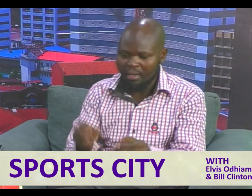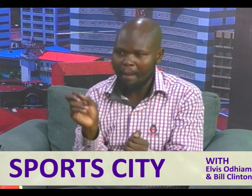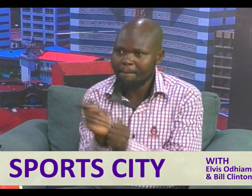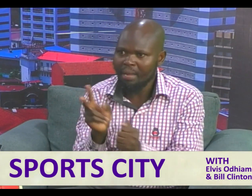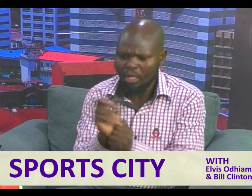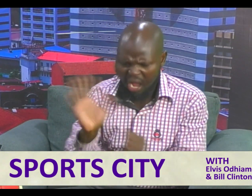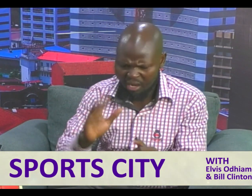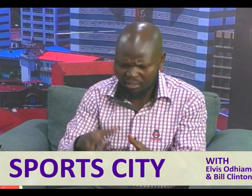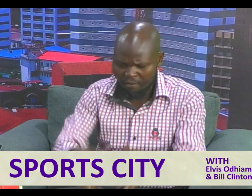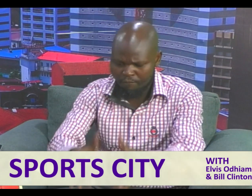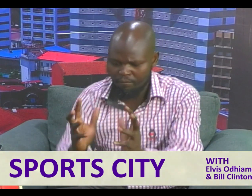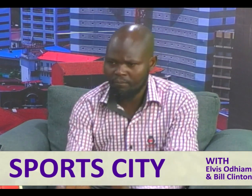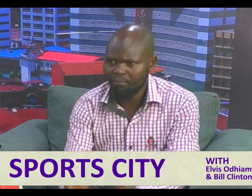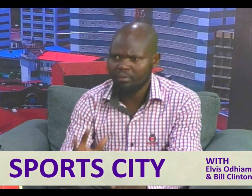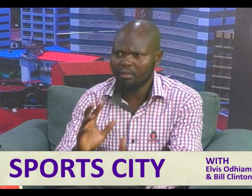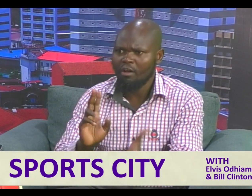of corners,